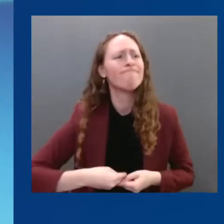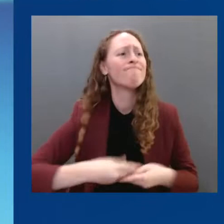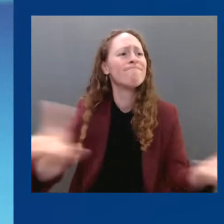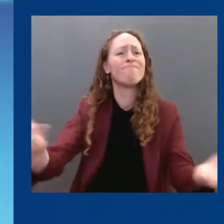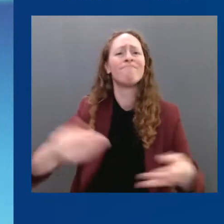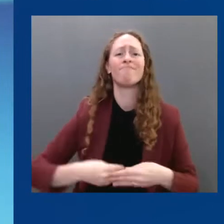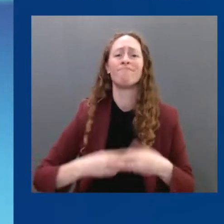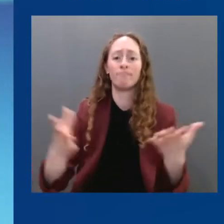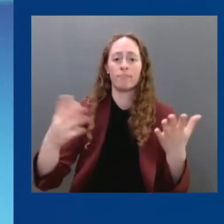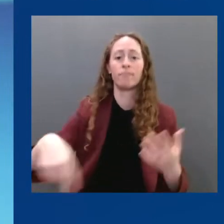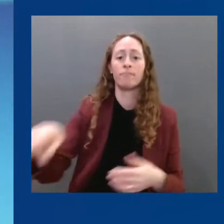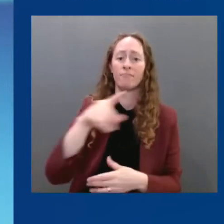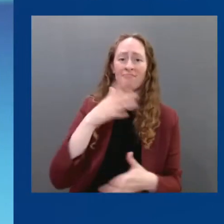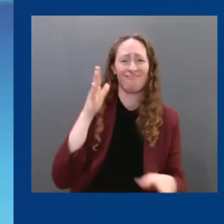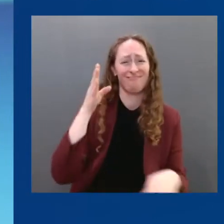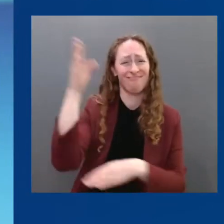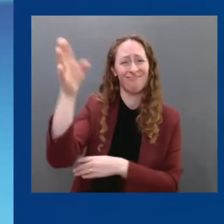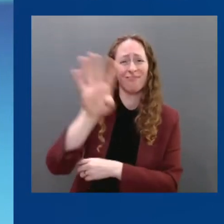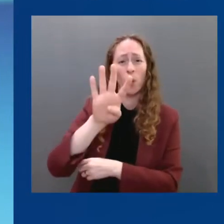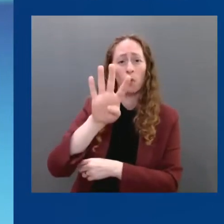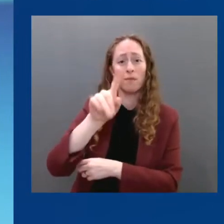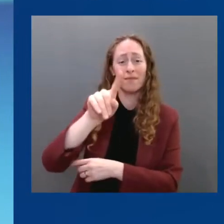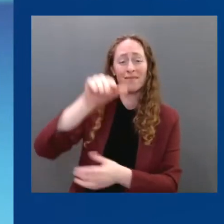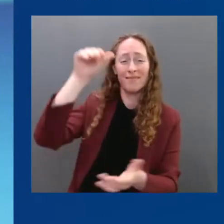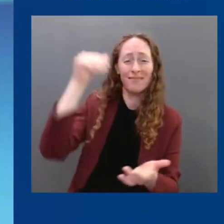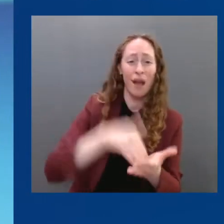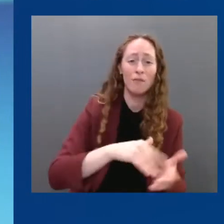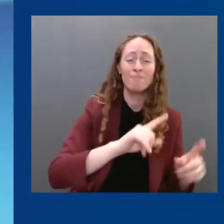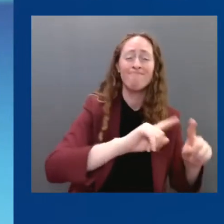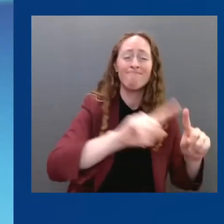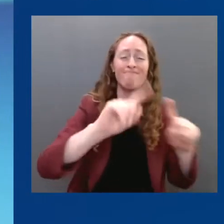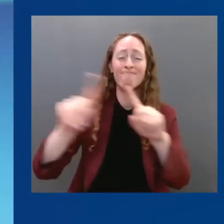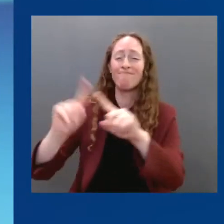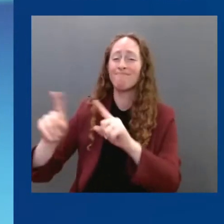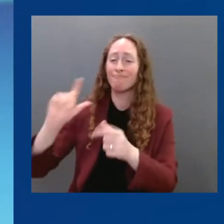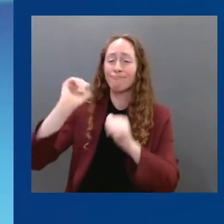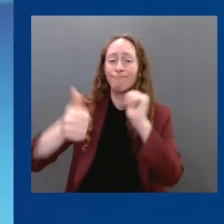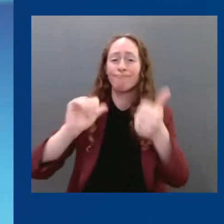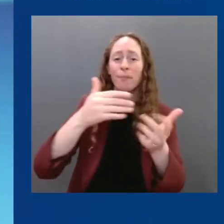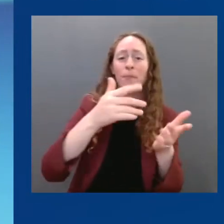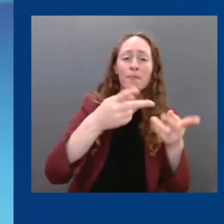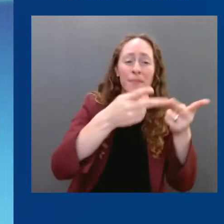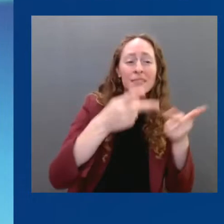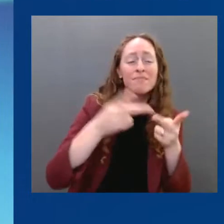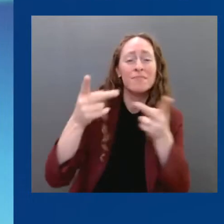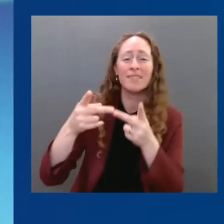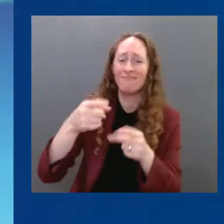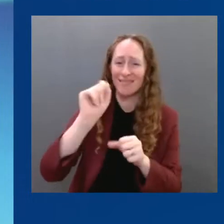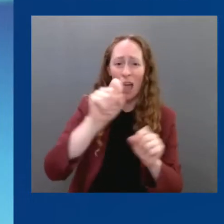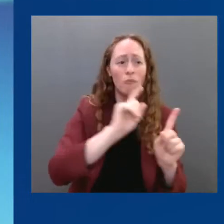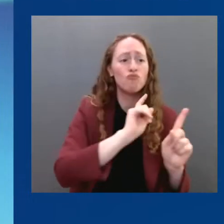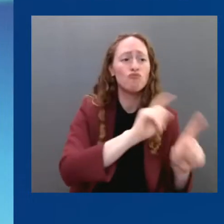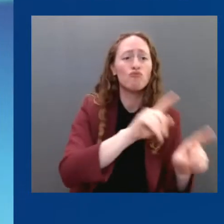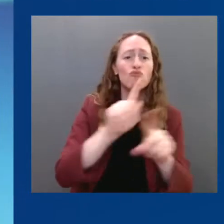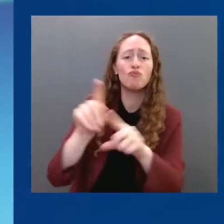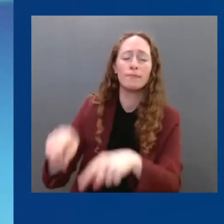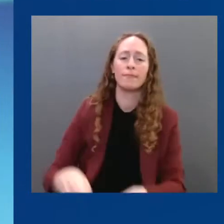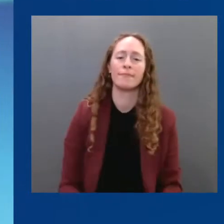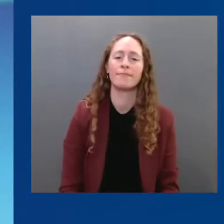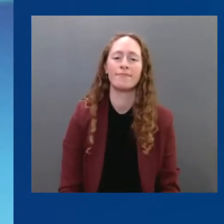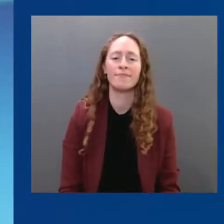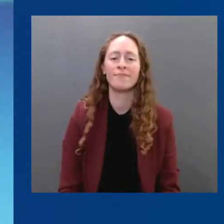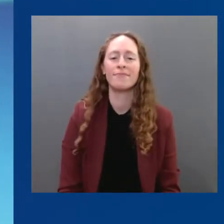locations across the country. And we've built up a large network of test-to-treat sites. Let me talk about